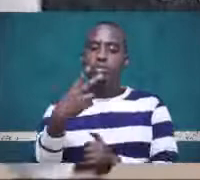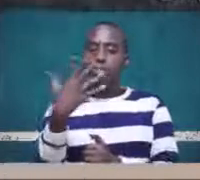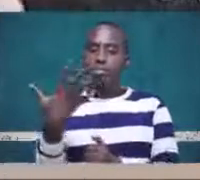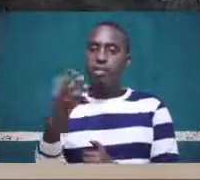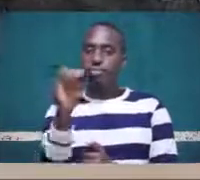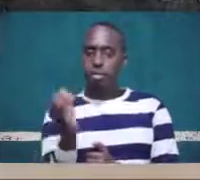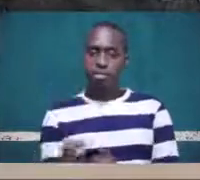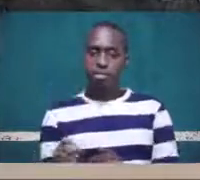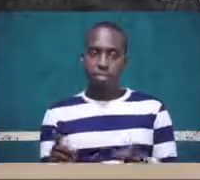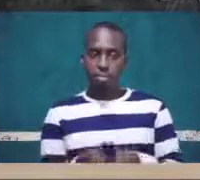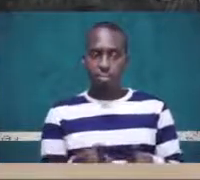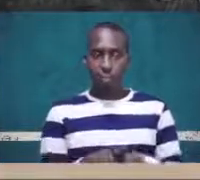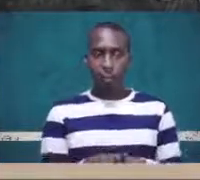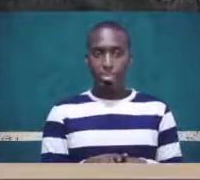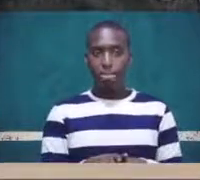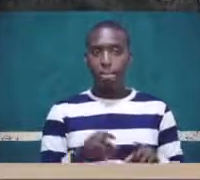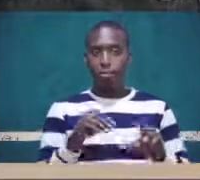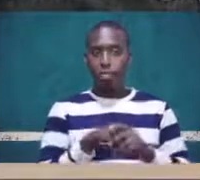Now, on preferential trade area,